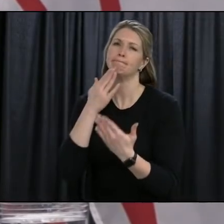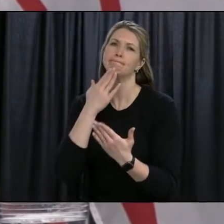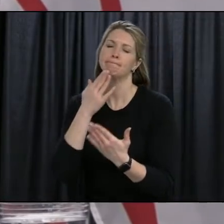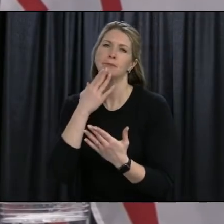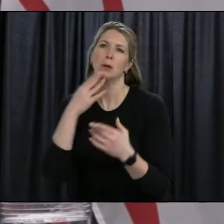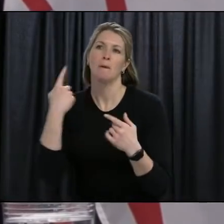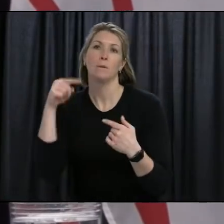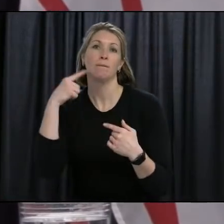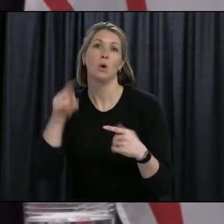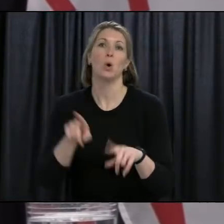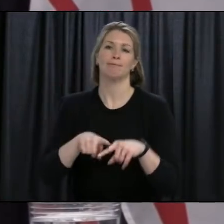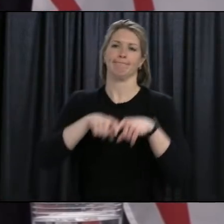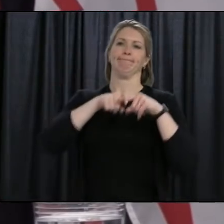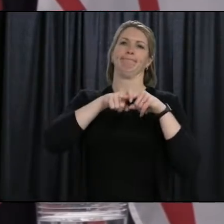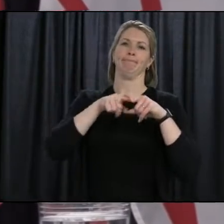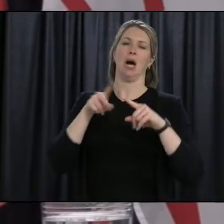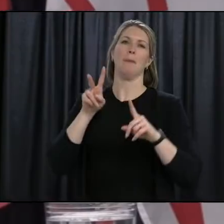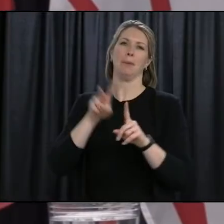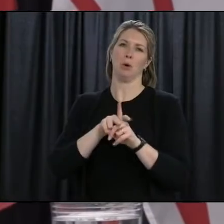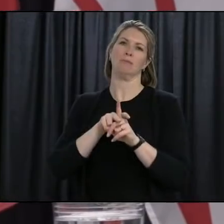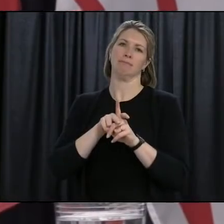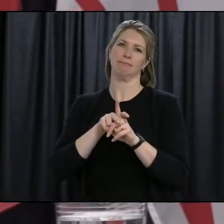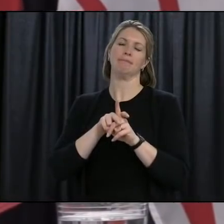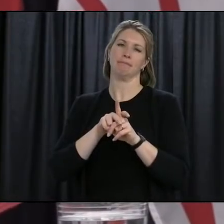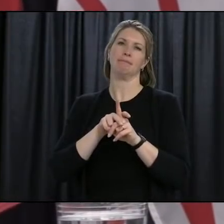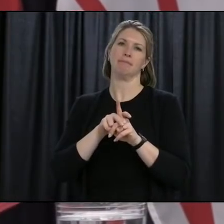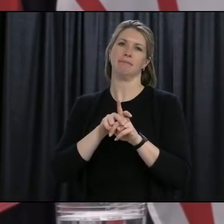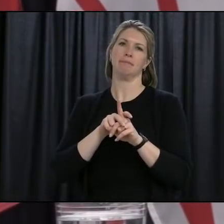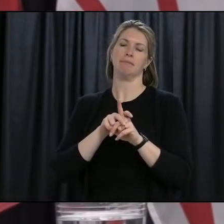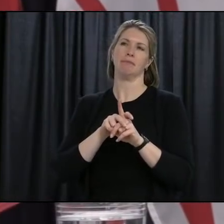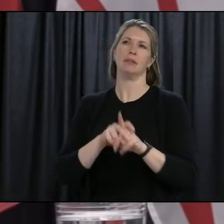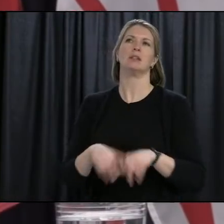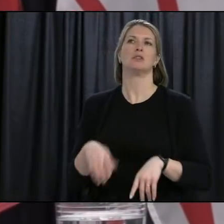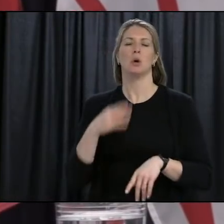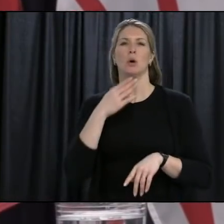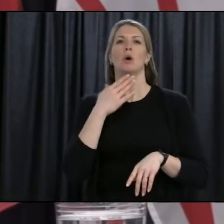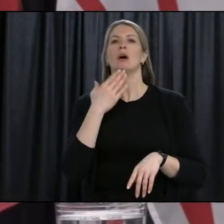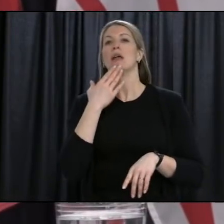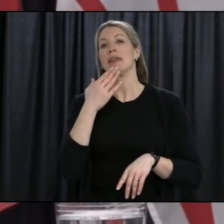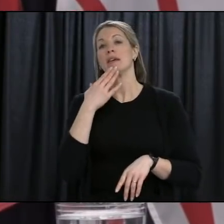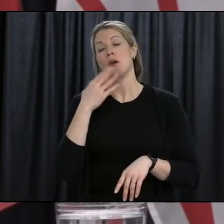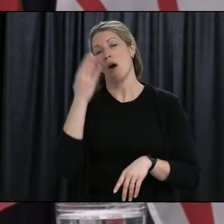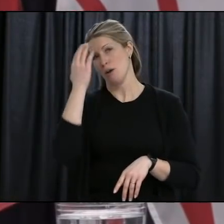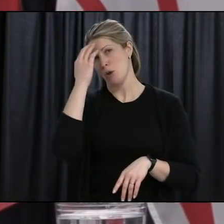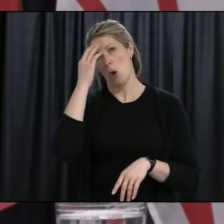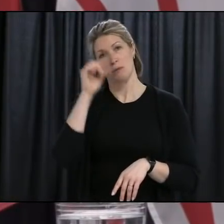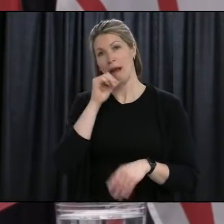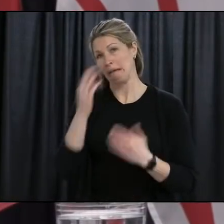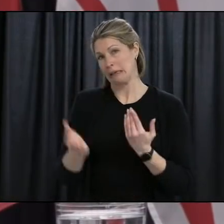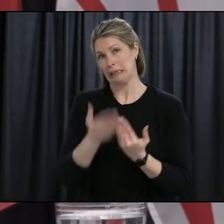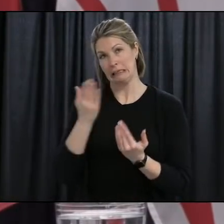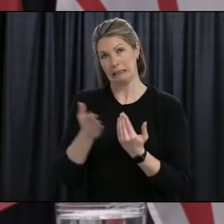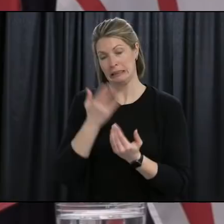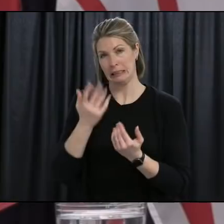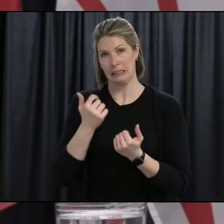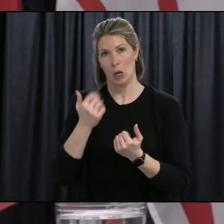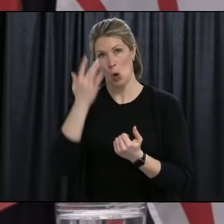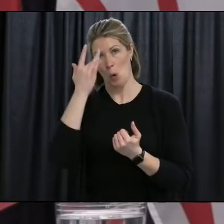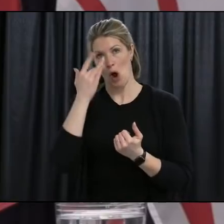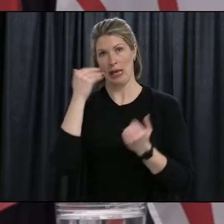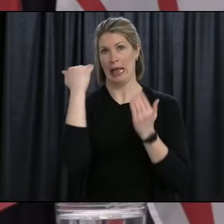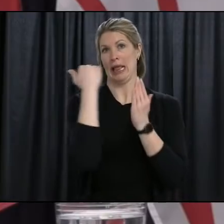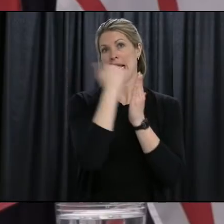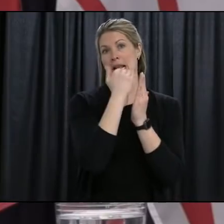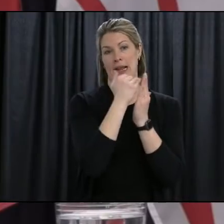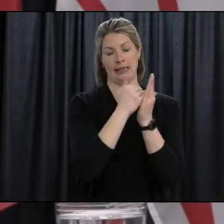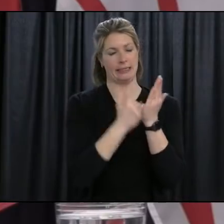correct in the assessment of this is the clinicians looking at their scheduled clinic appointments and seeing which ones could possibly be delayed